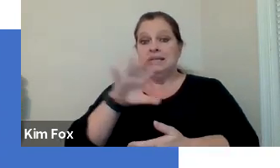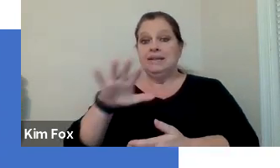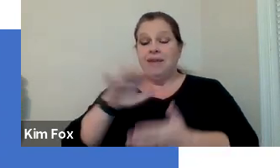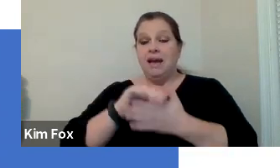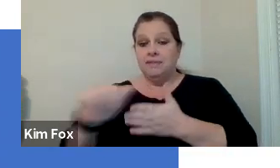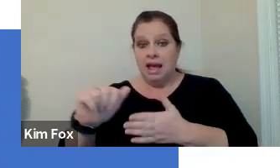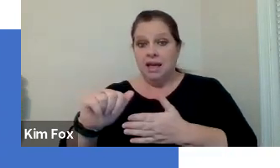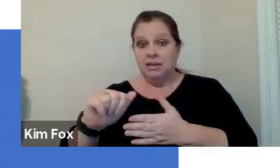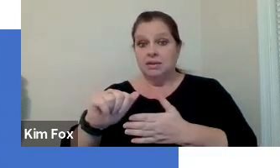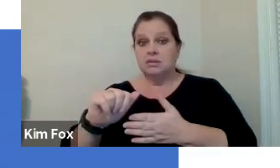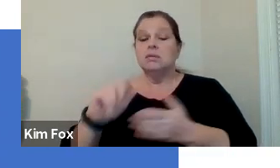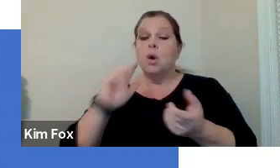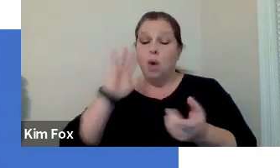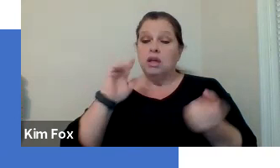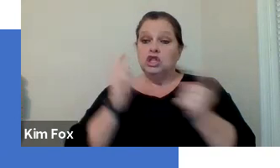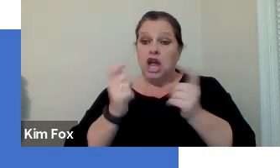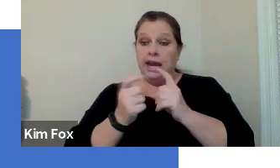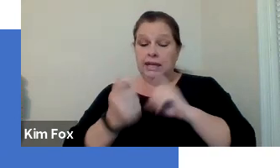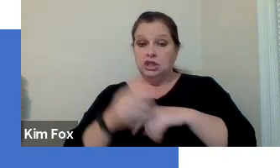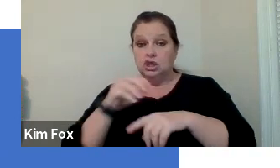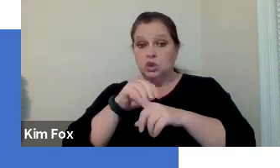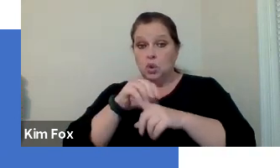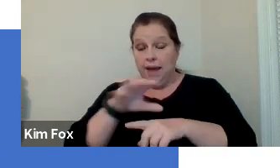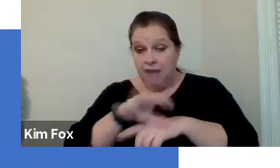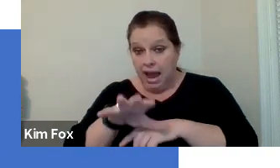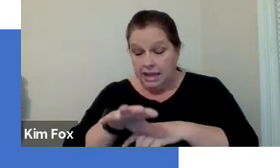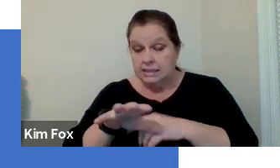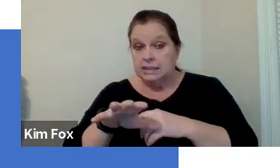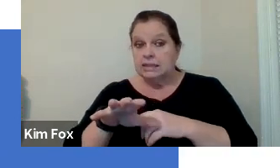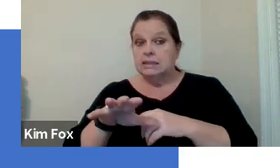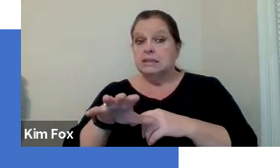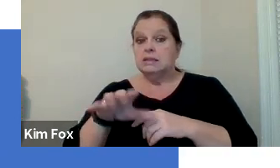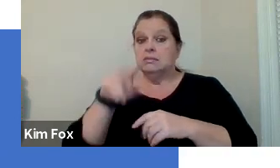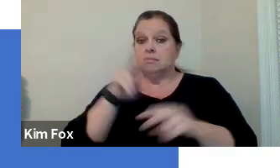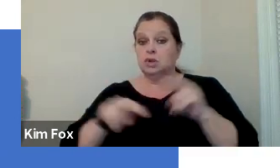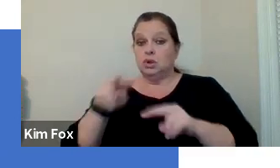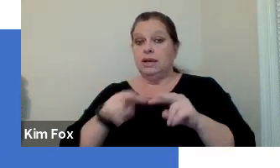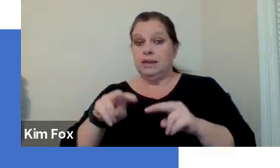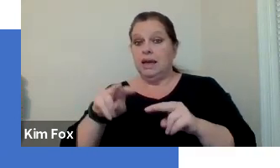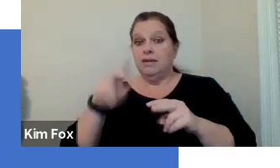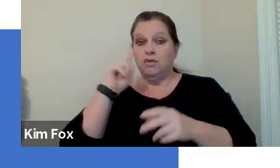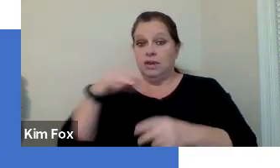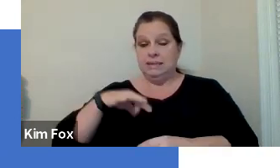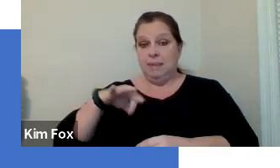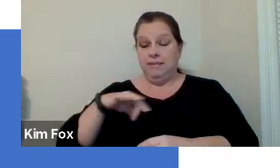$1,265 and does change, so I advise to view the VA payment rate for this